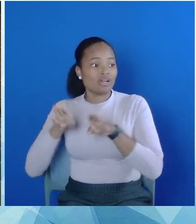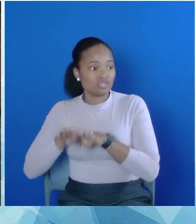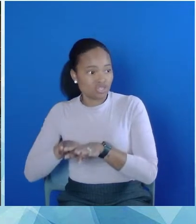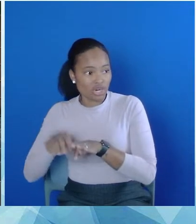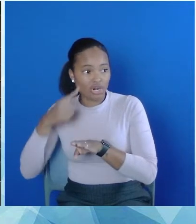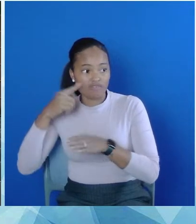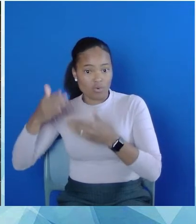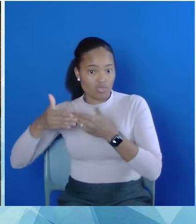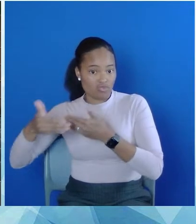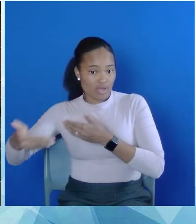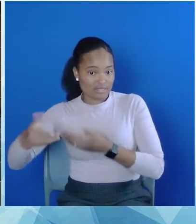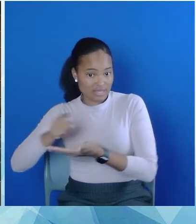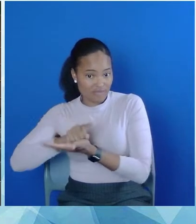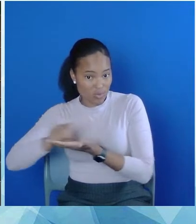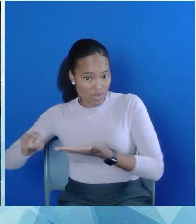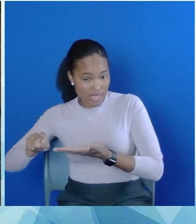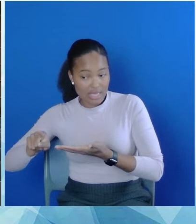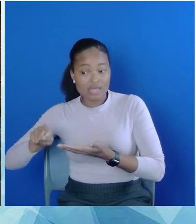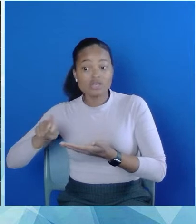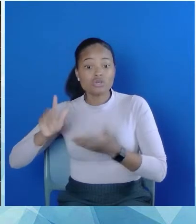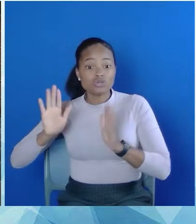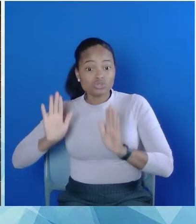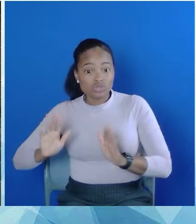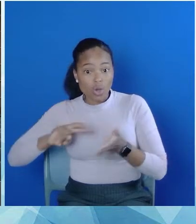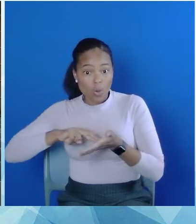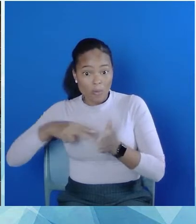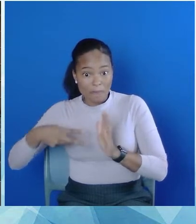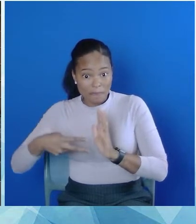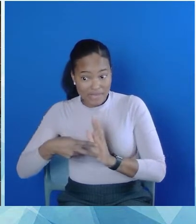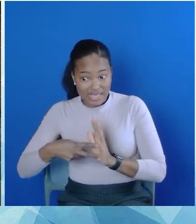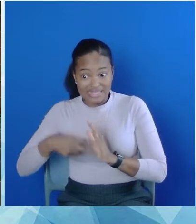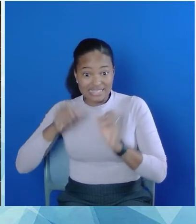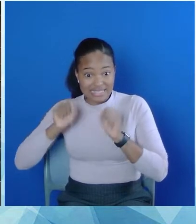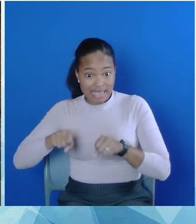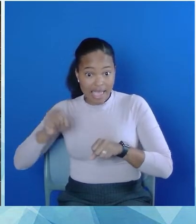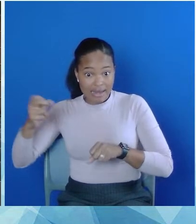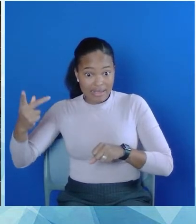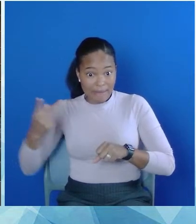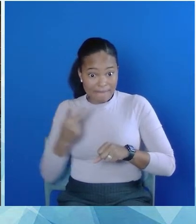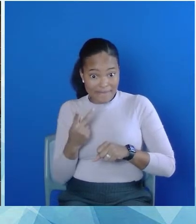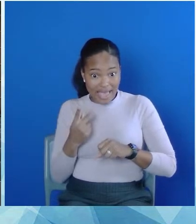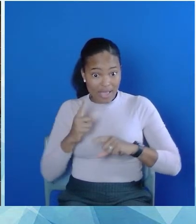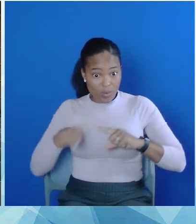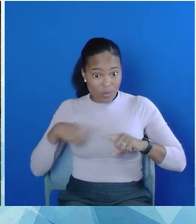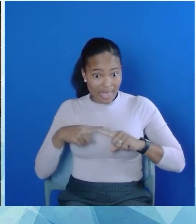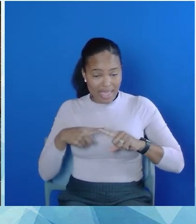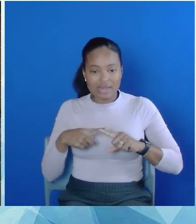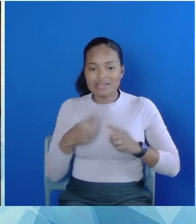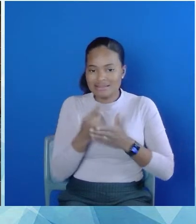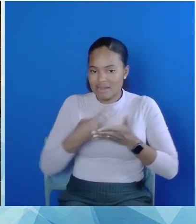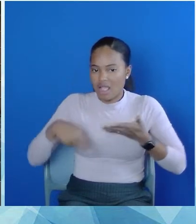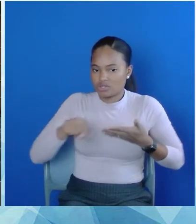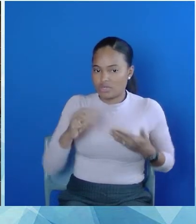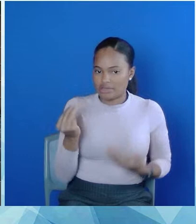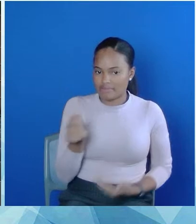the earliest that it would be able to come back and be considered on the calendar would be this Monday.